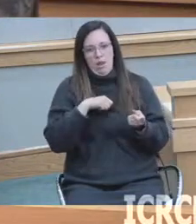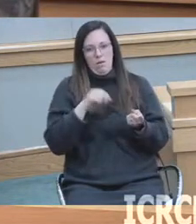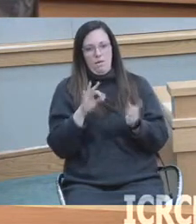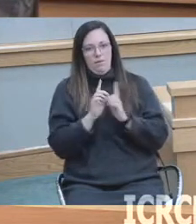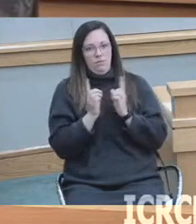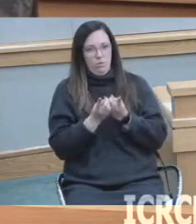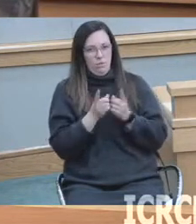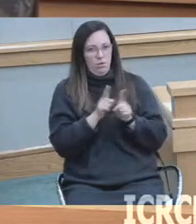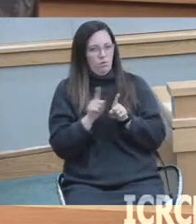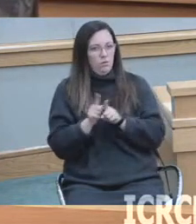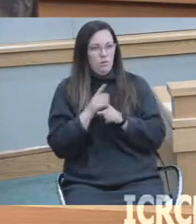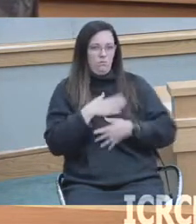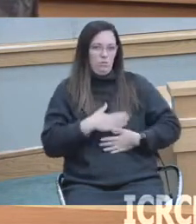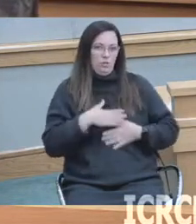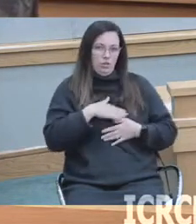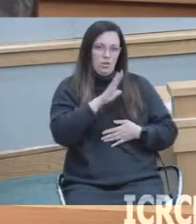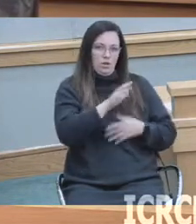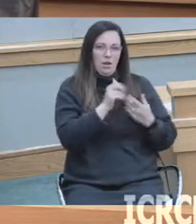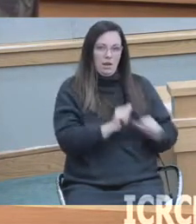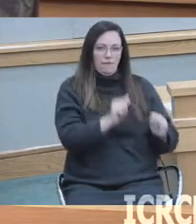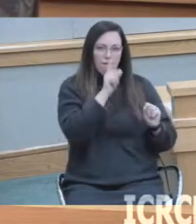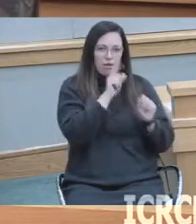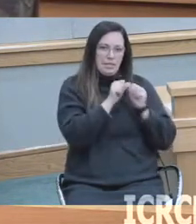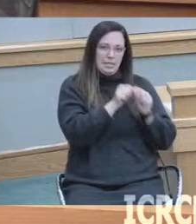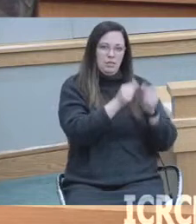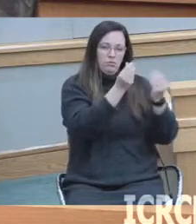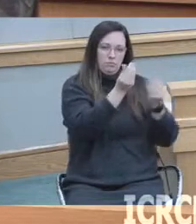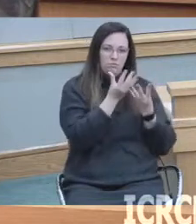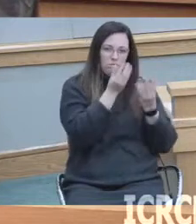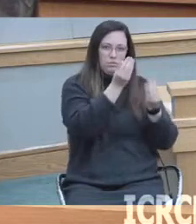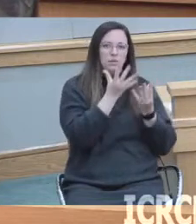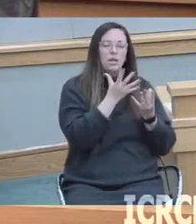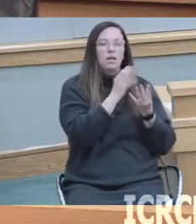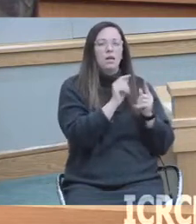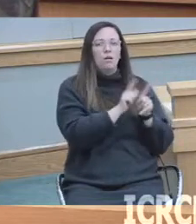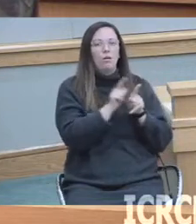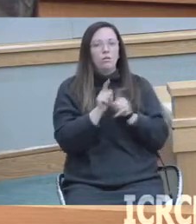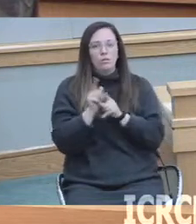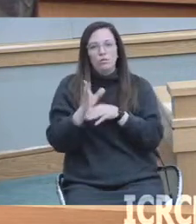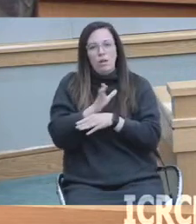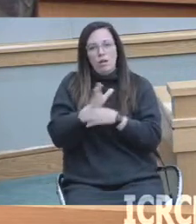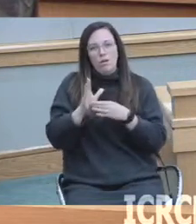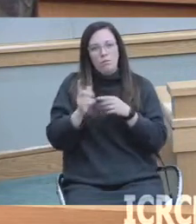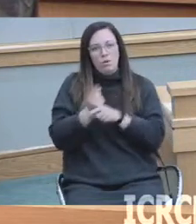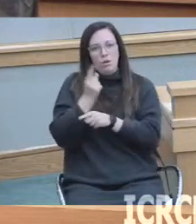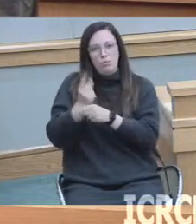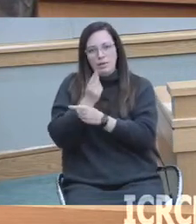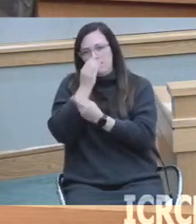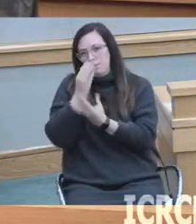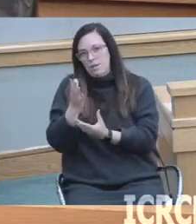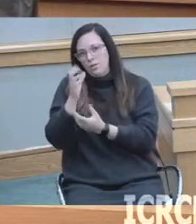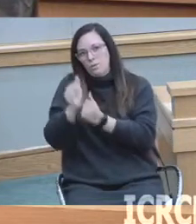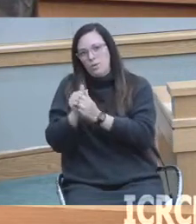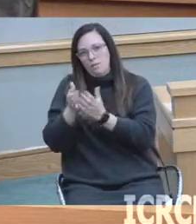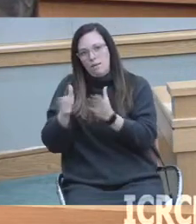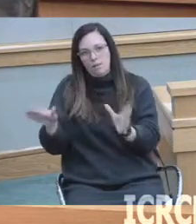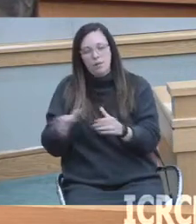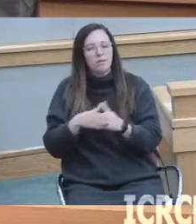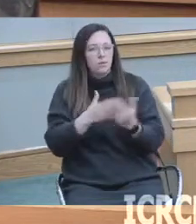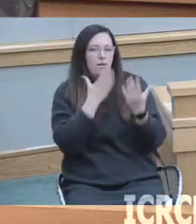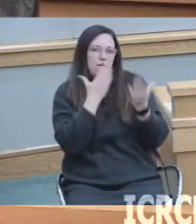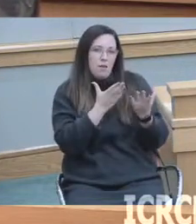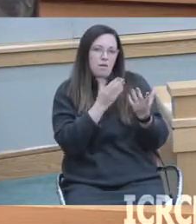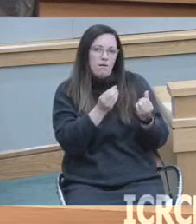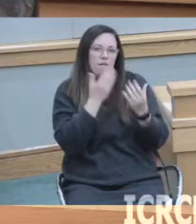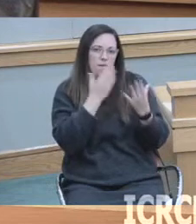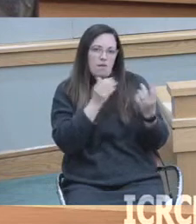your efforts to continue to keep us informed as well as sharing all the appropriate information with the public. So thank you, and thank all the